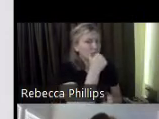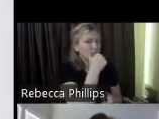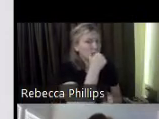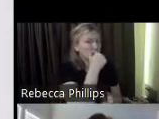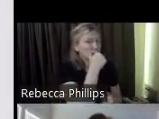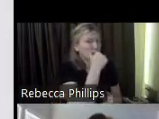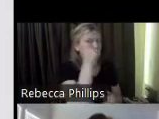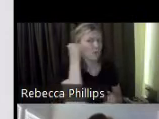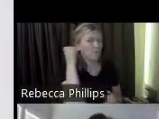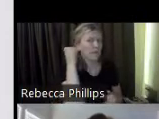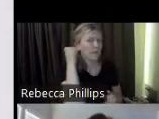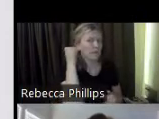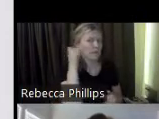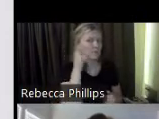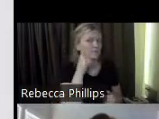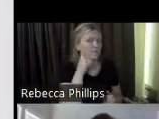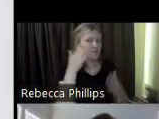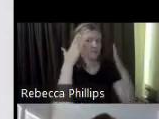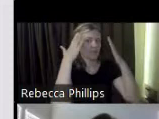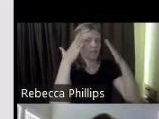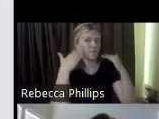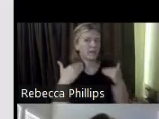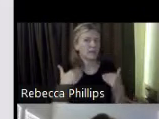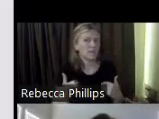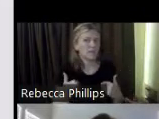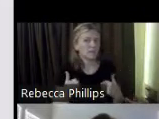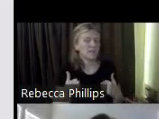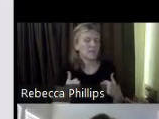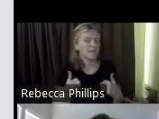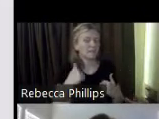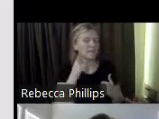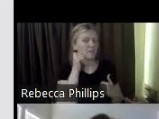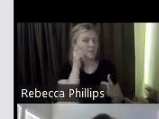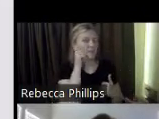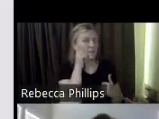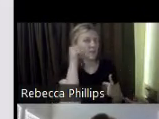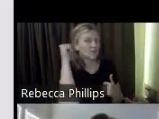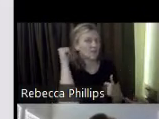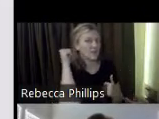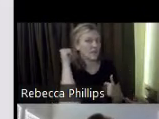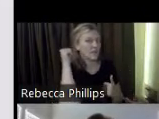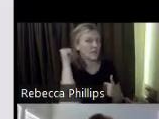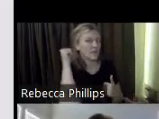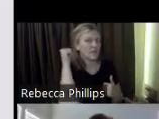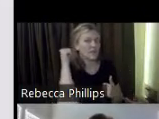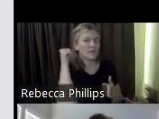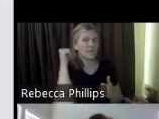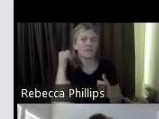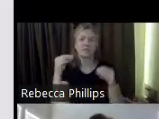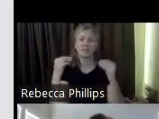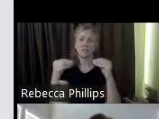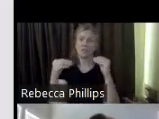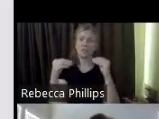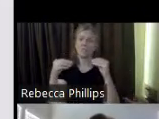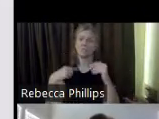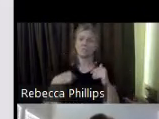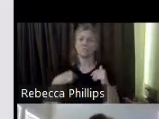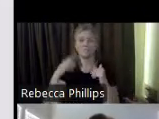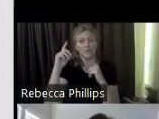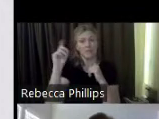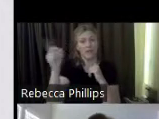by your cheek and going backwards. So think of your body as present time. So yesterday,